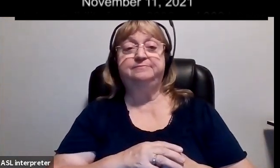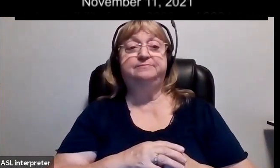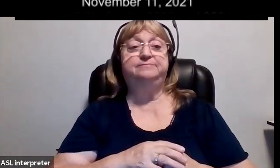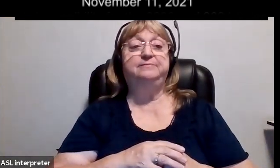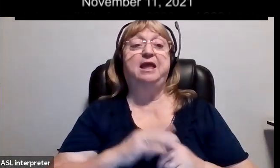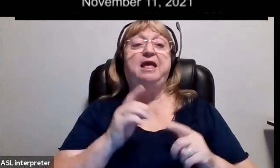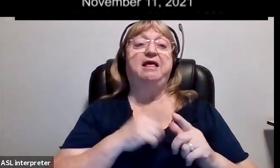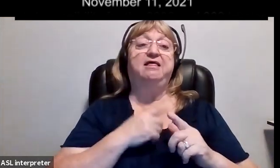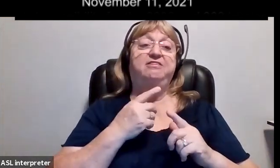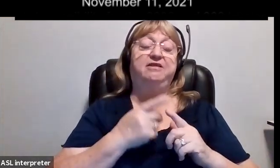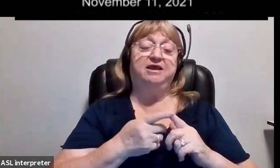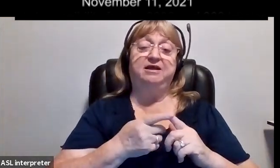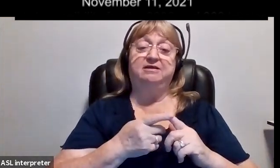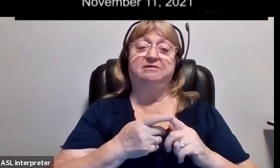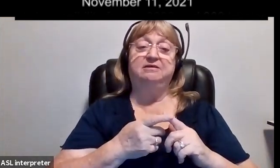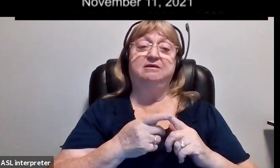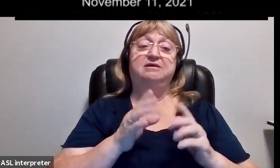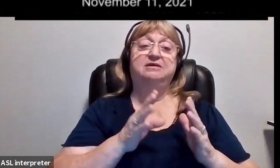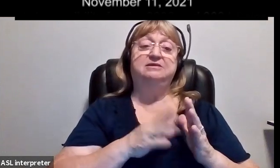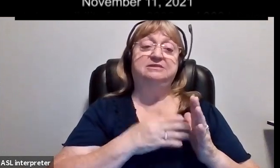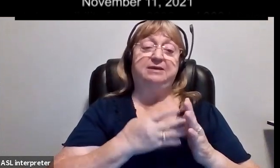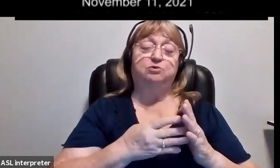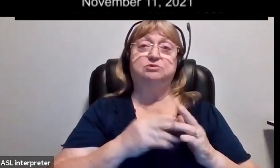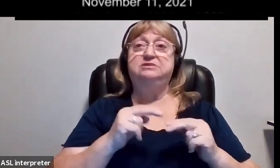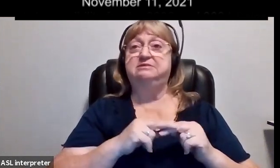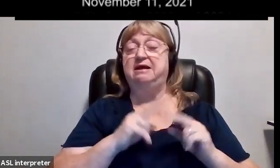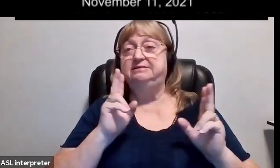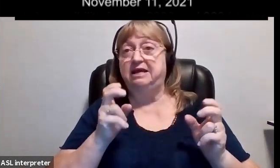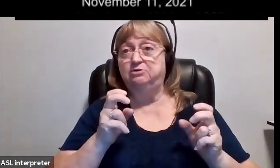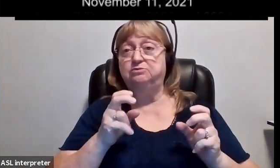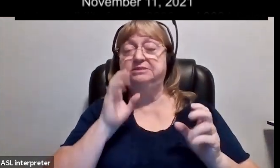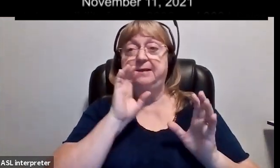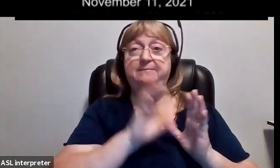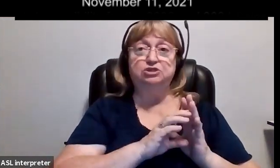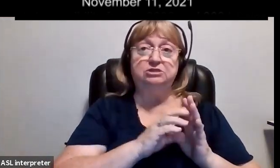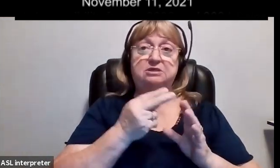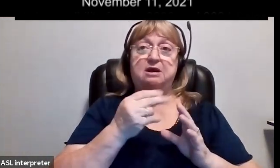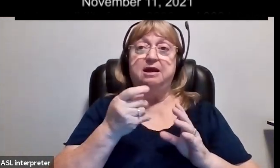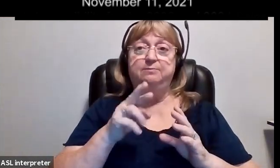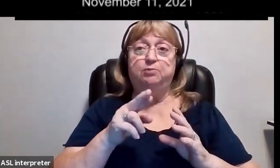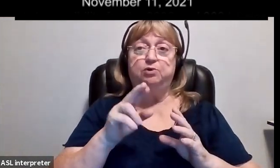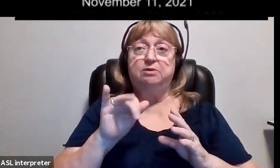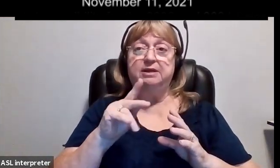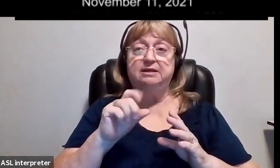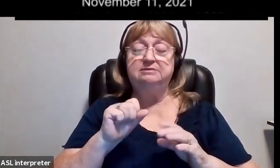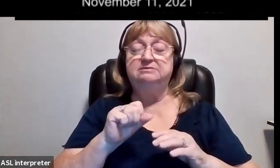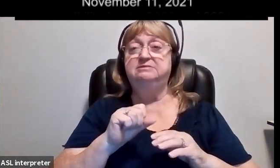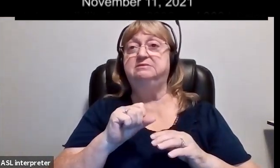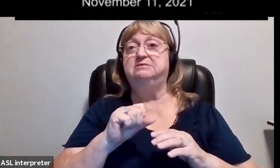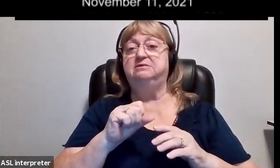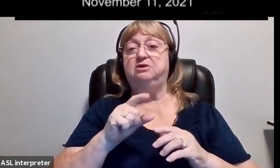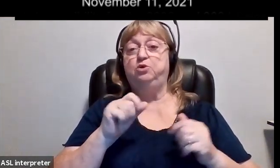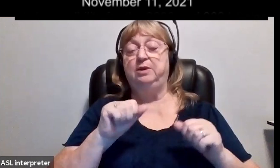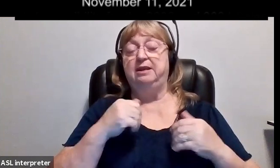And then tables, slide titles, images, hyperlinks, some things to go through. You can have